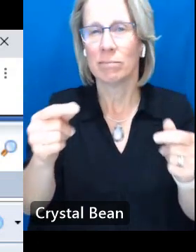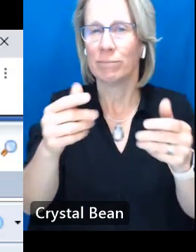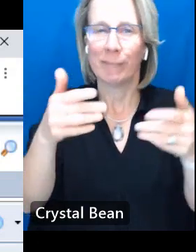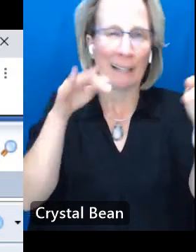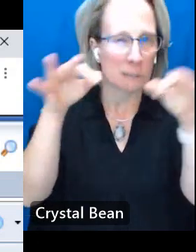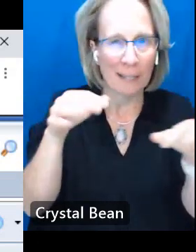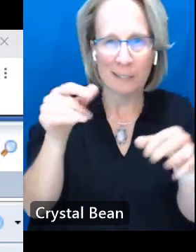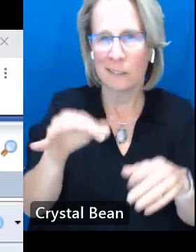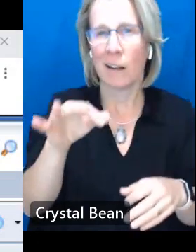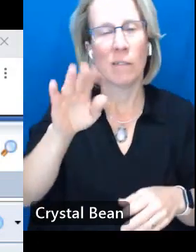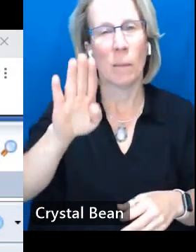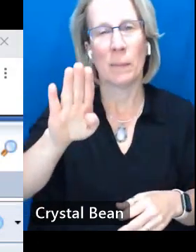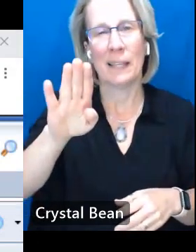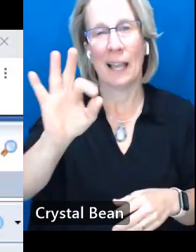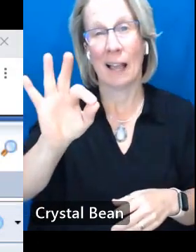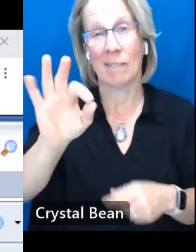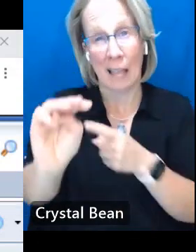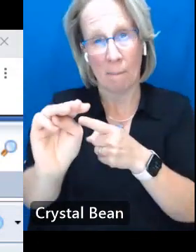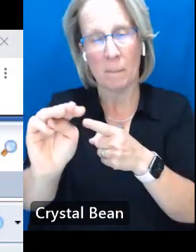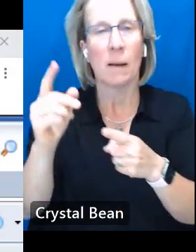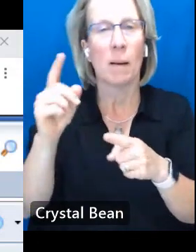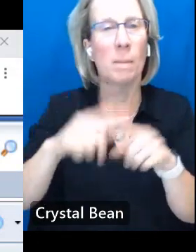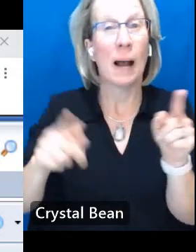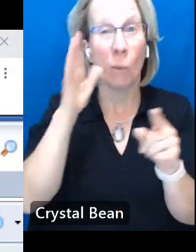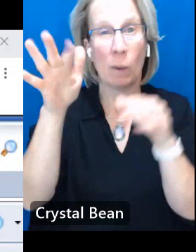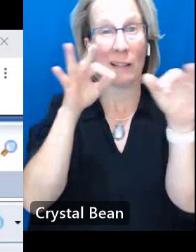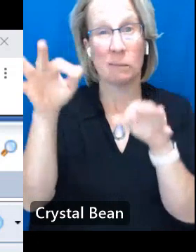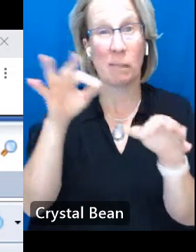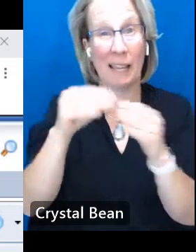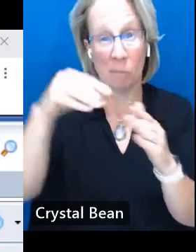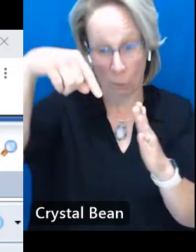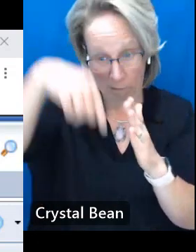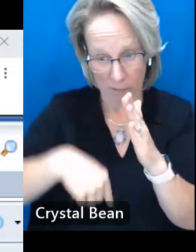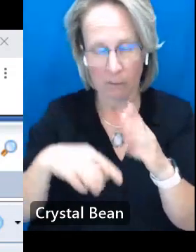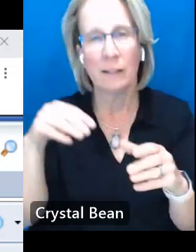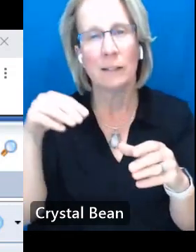But again, we'll cover it in a lot more detail in request training.